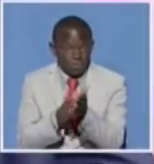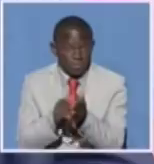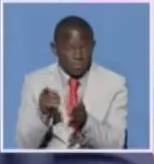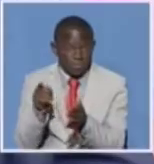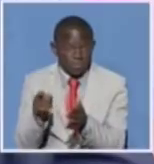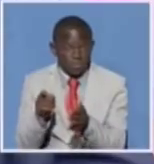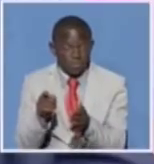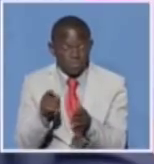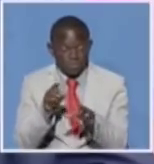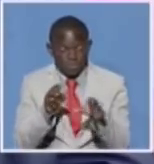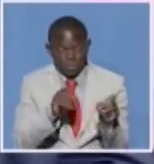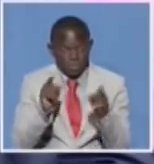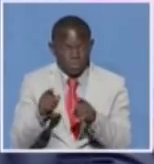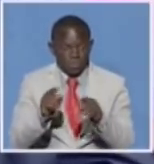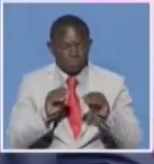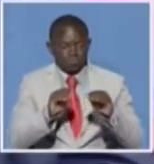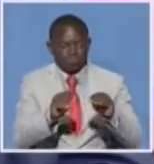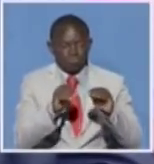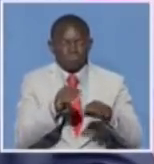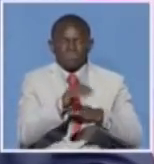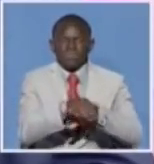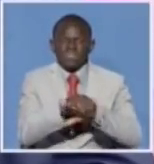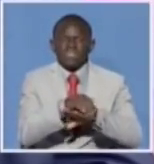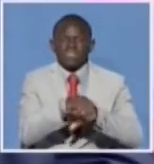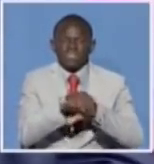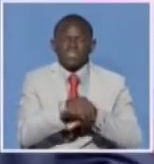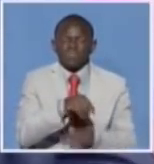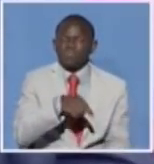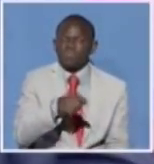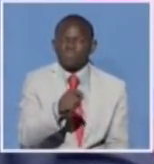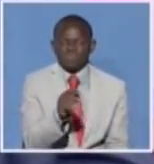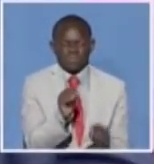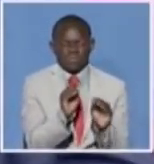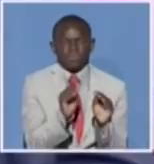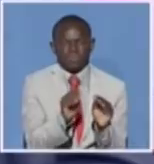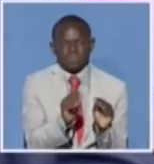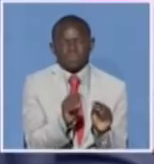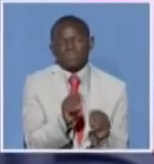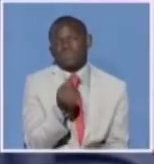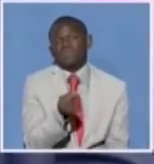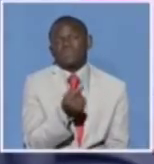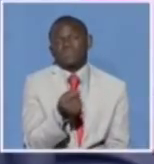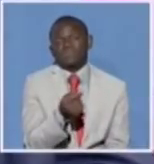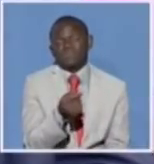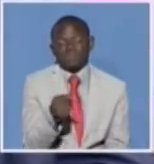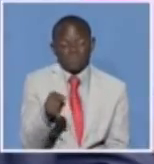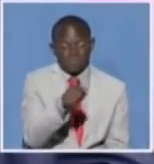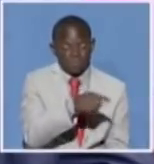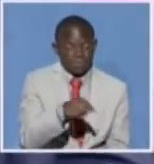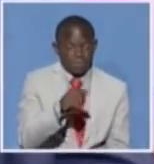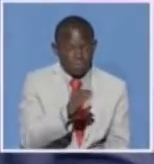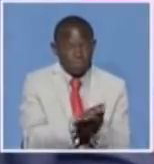them in English, it means that, yes, they will acquire the skills, using